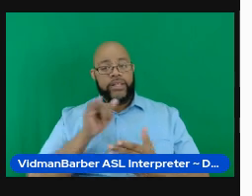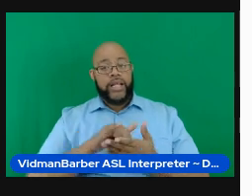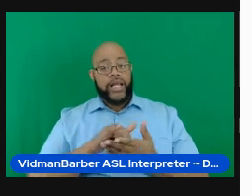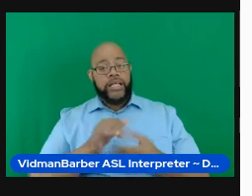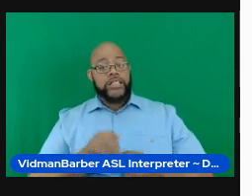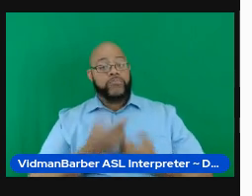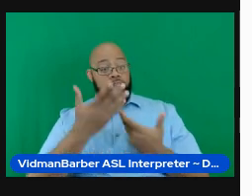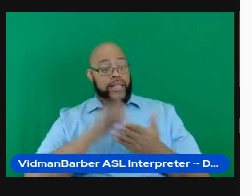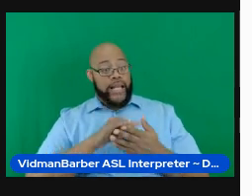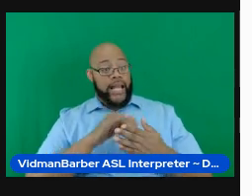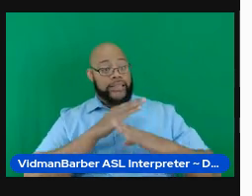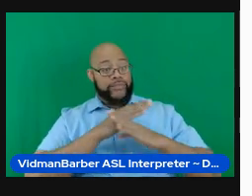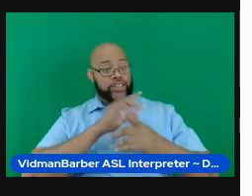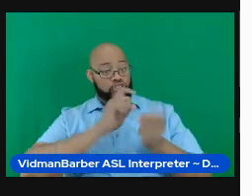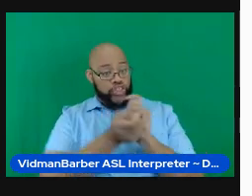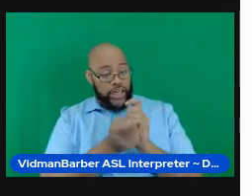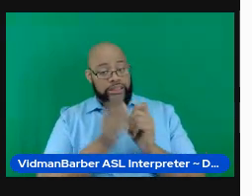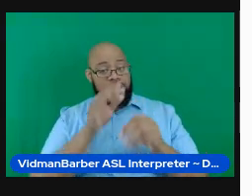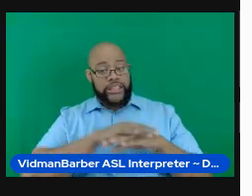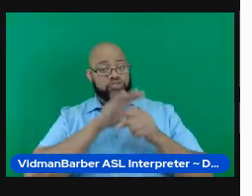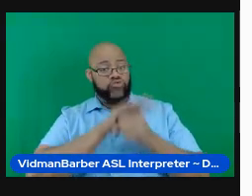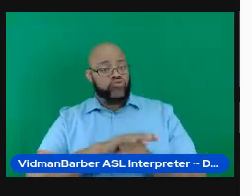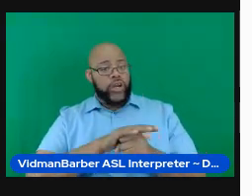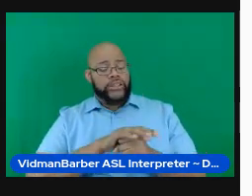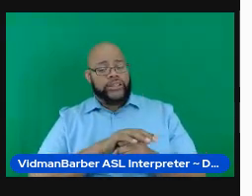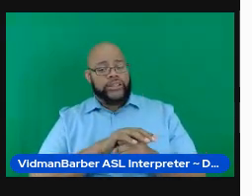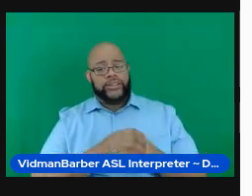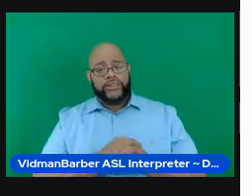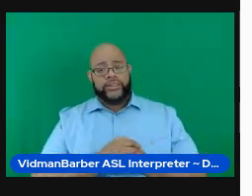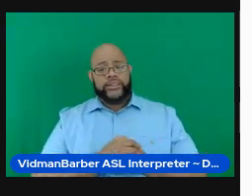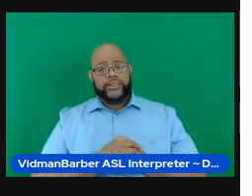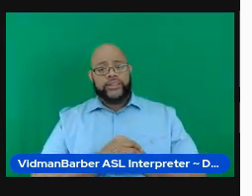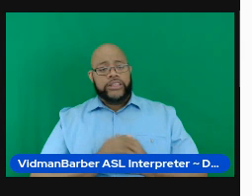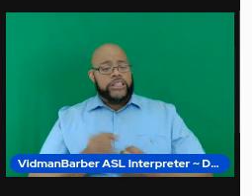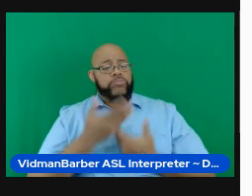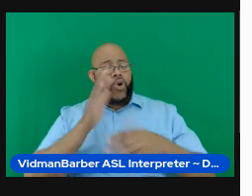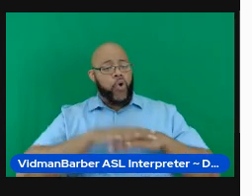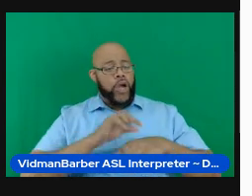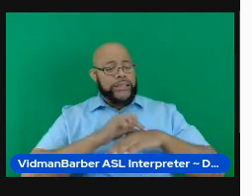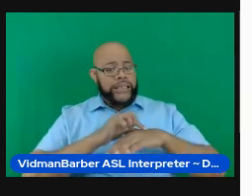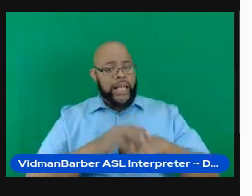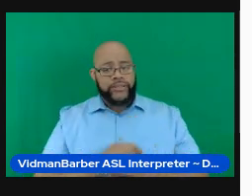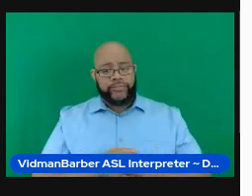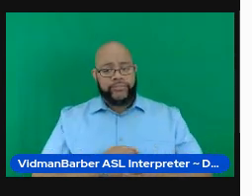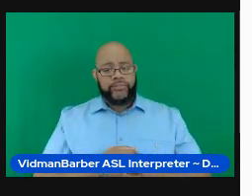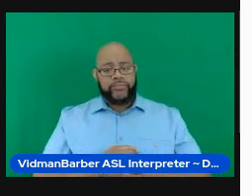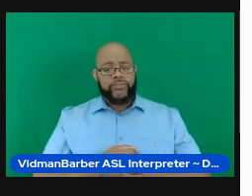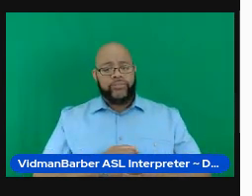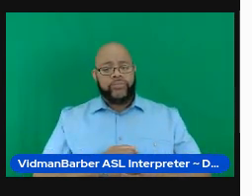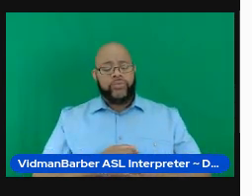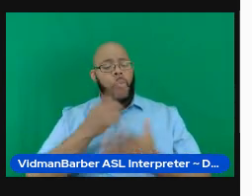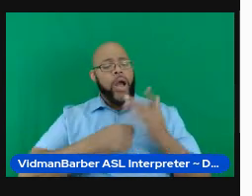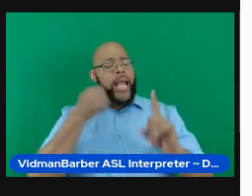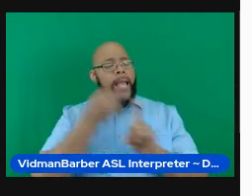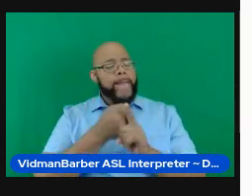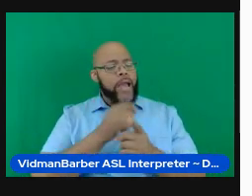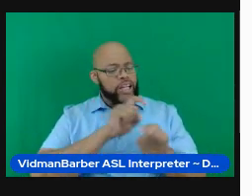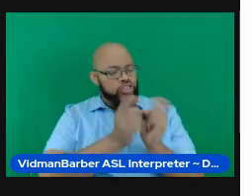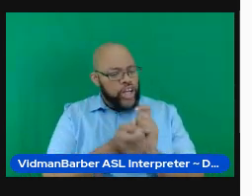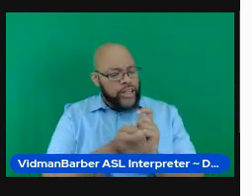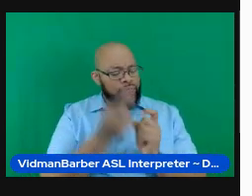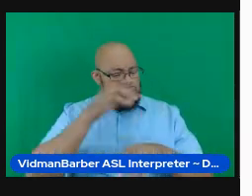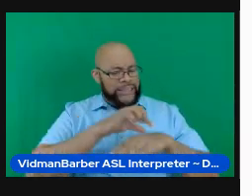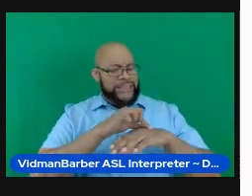gene expression change in a stressor-dependent way in the fish skin? What is the impact of this change on the